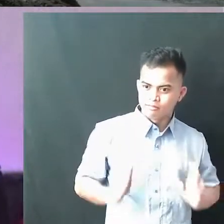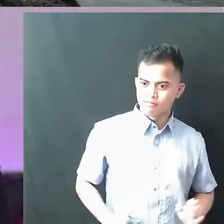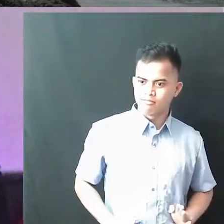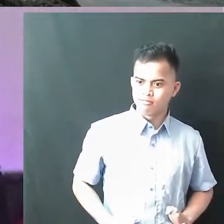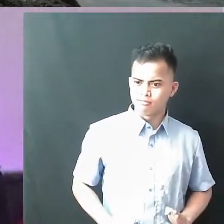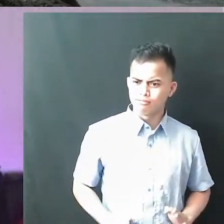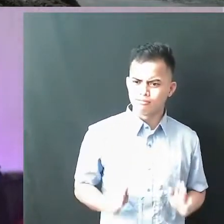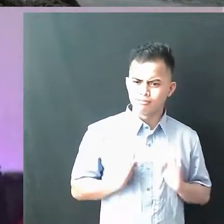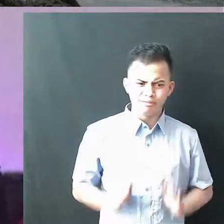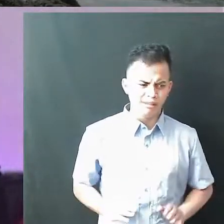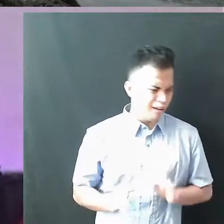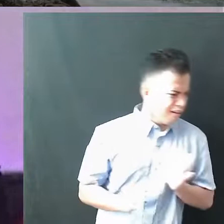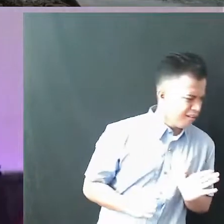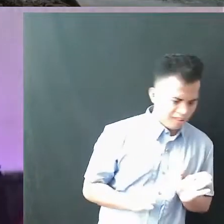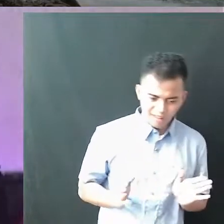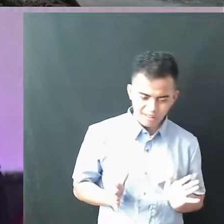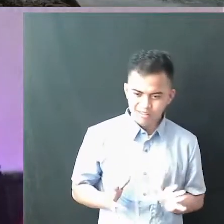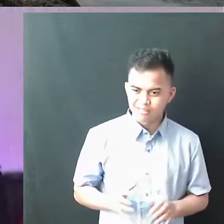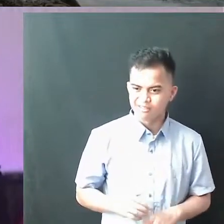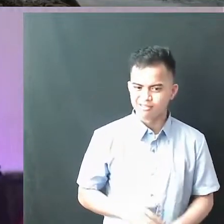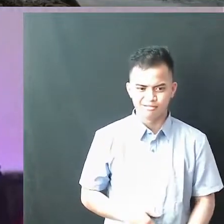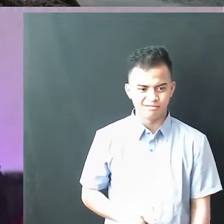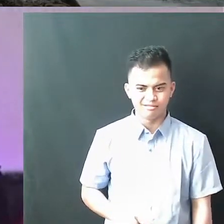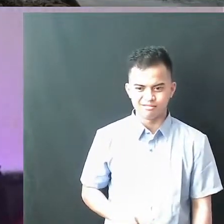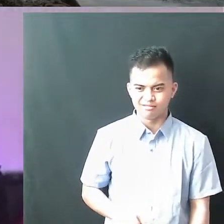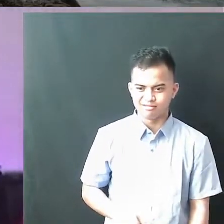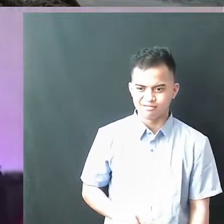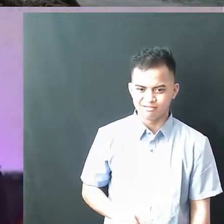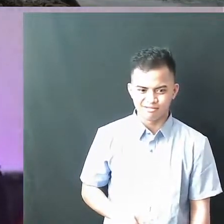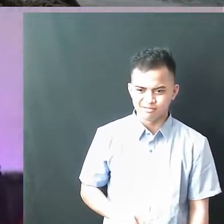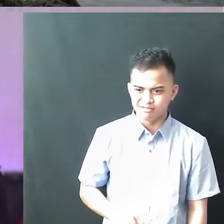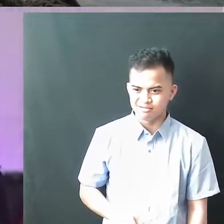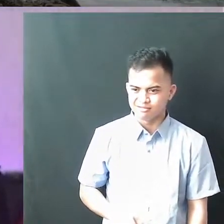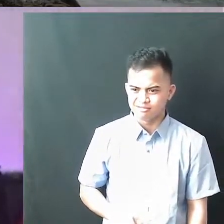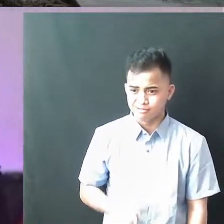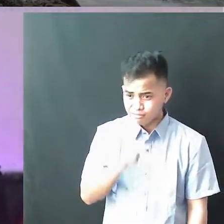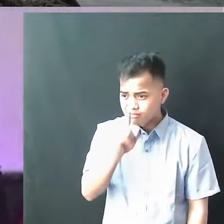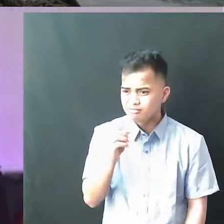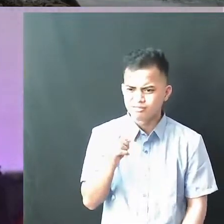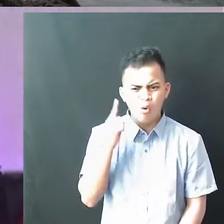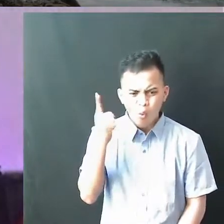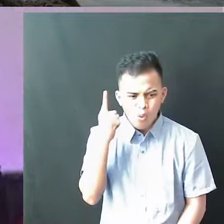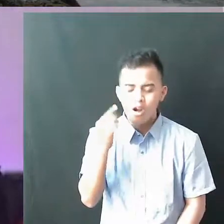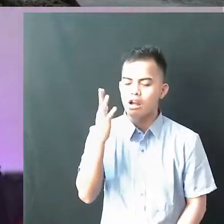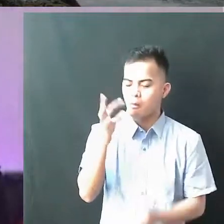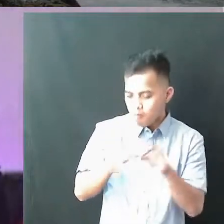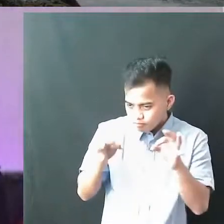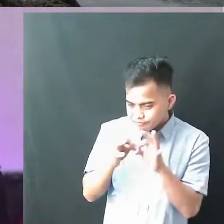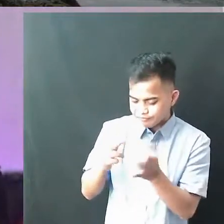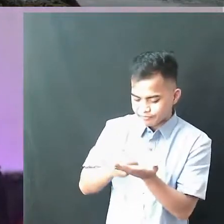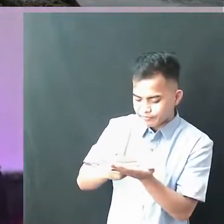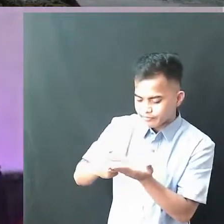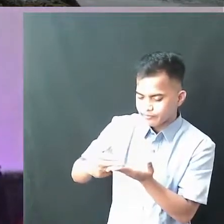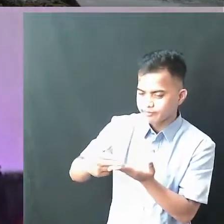14. Gaingun sa kadaghan sa mga gigihan sa Espiritu